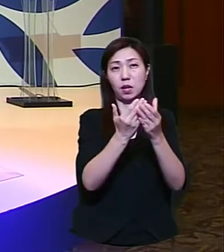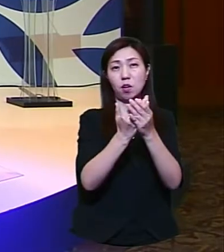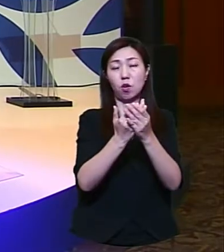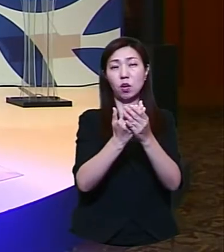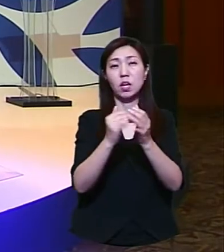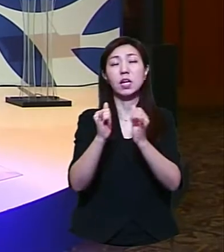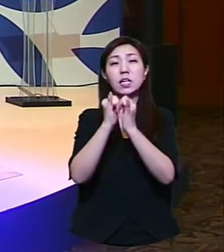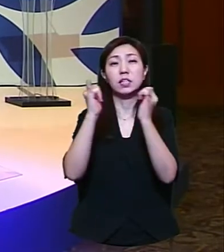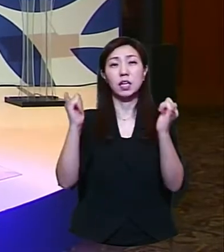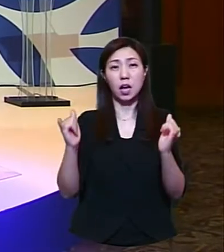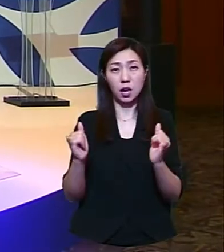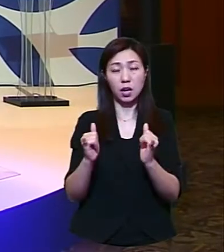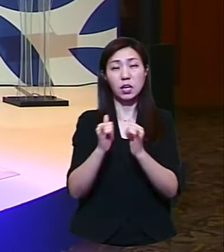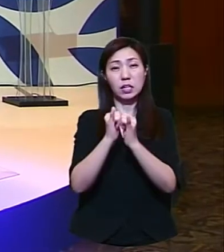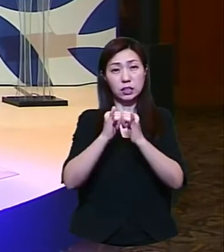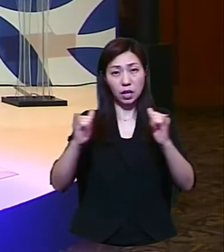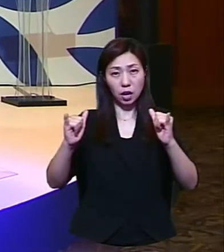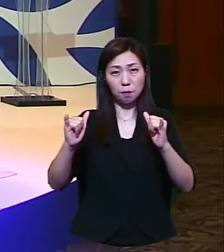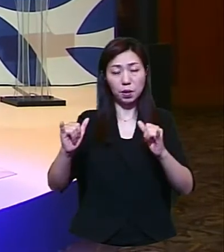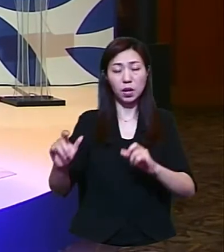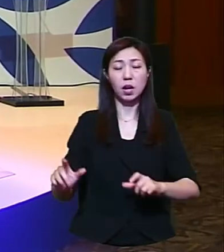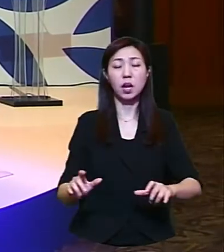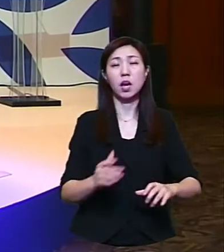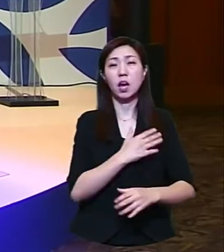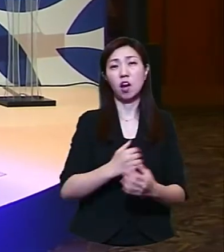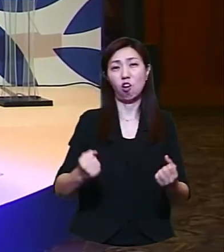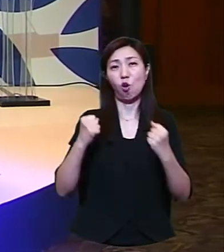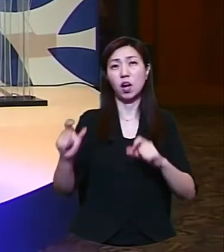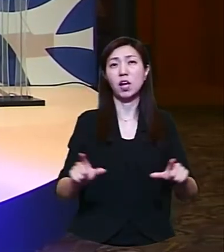time, let's start from Joyce.